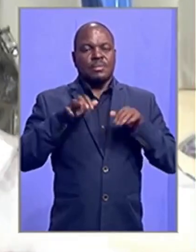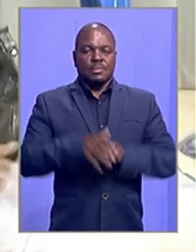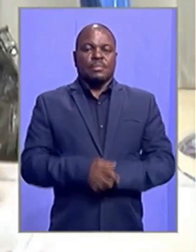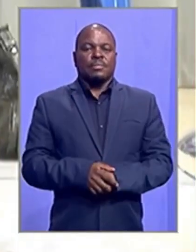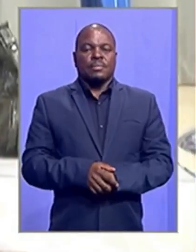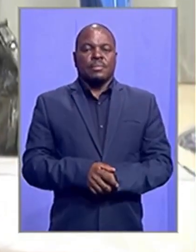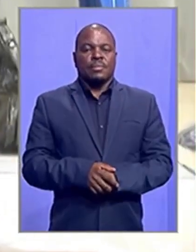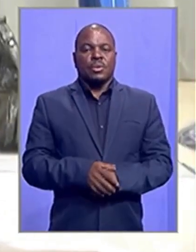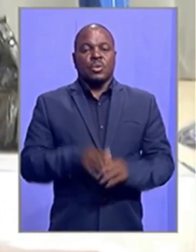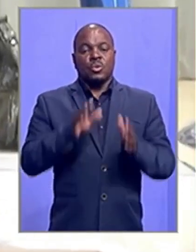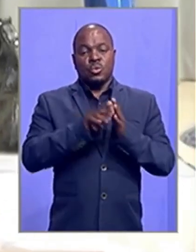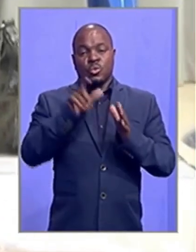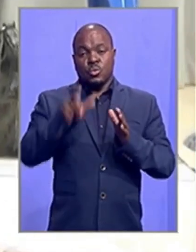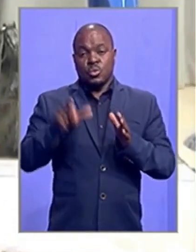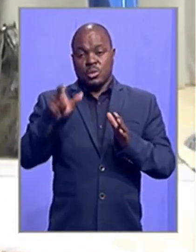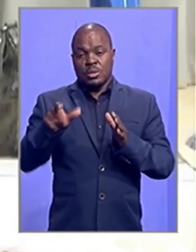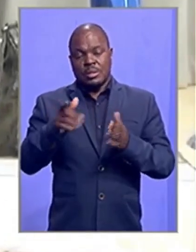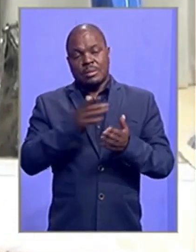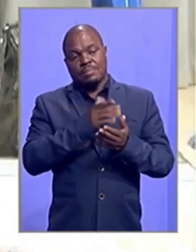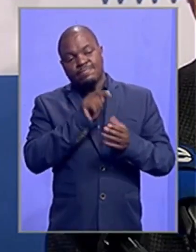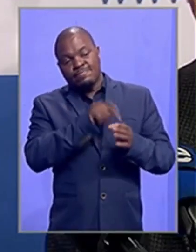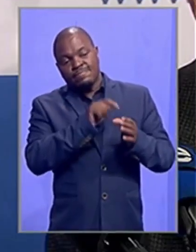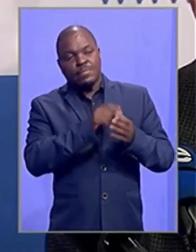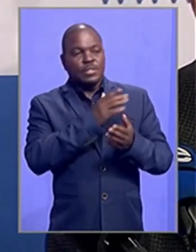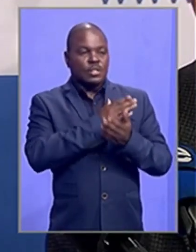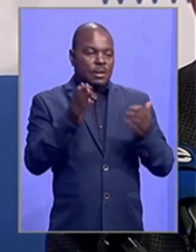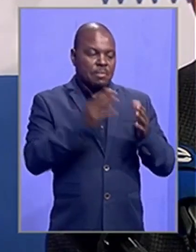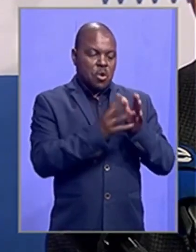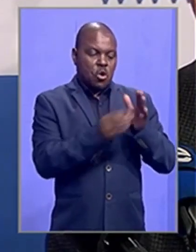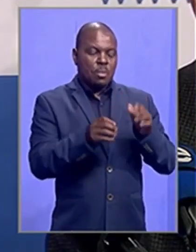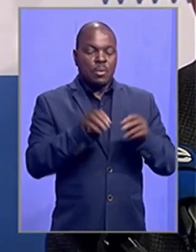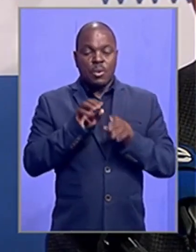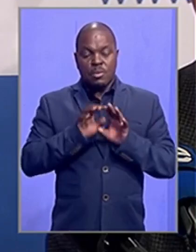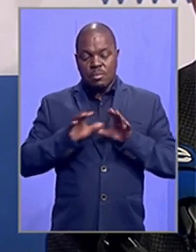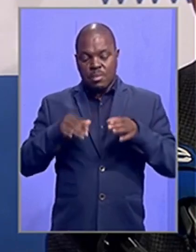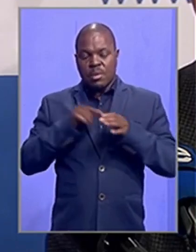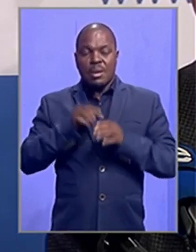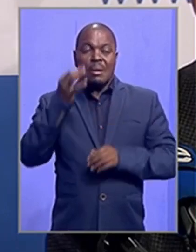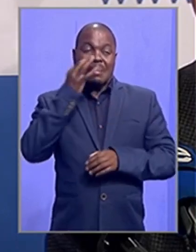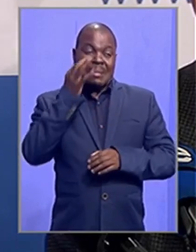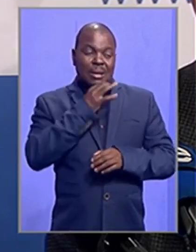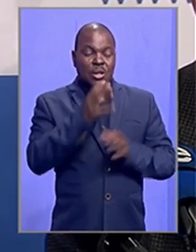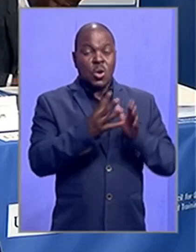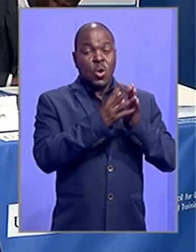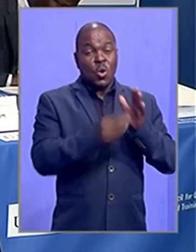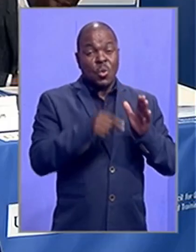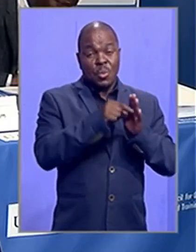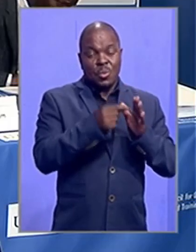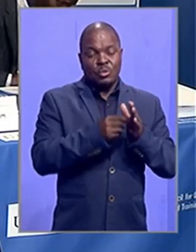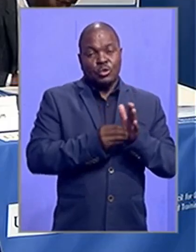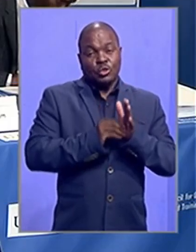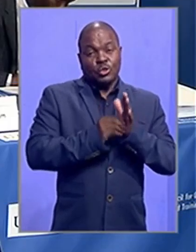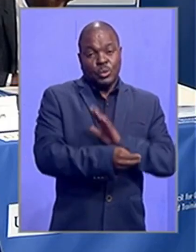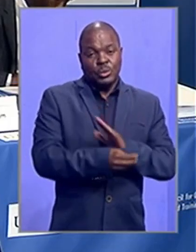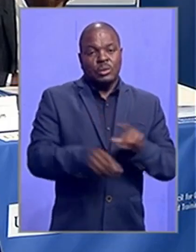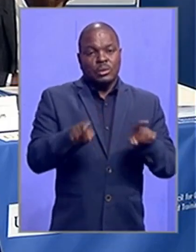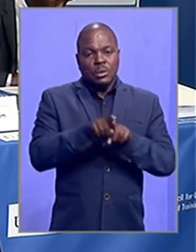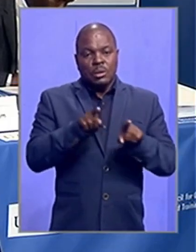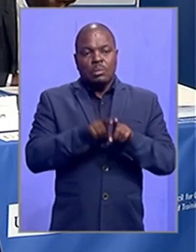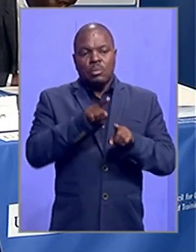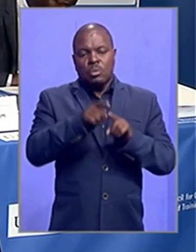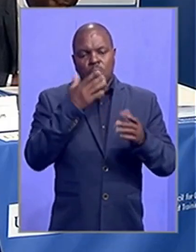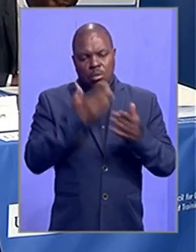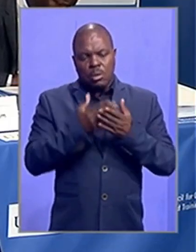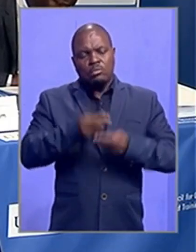Kwa ntle ga barutwana ba ba neng ba tsweletsa boferefere jo, Umalusi ya re tsietso le boferefere jo bo diragetseng bo ne bo sa ba sitise go ka